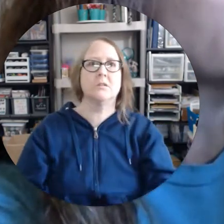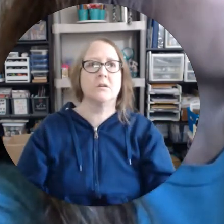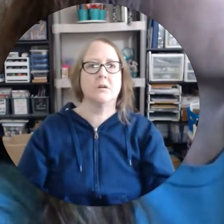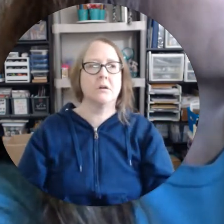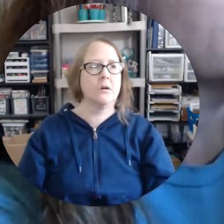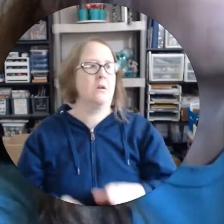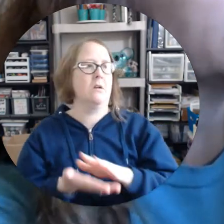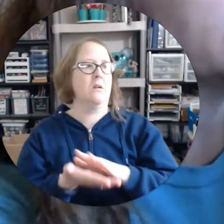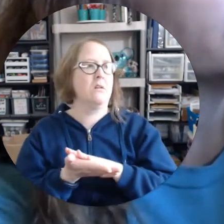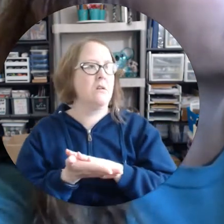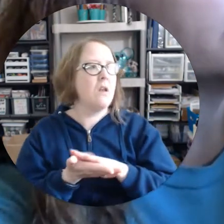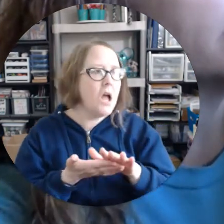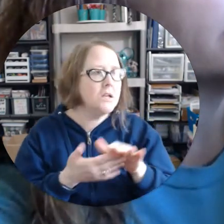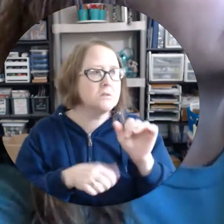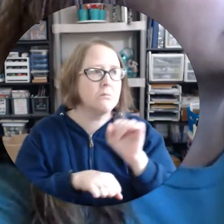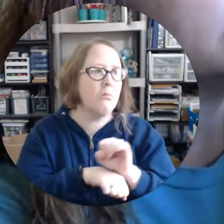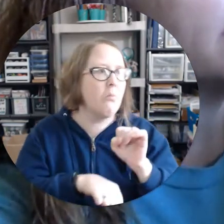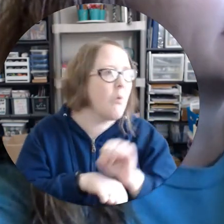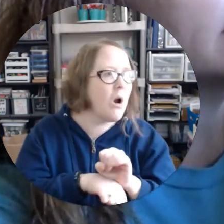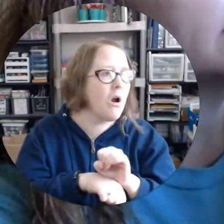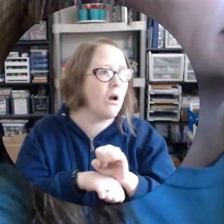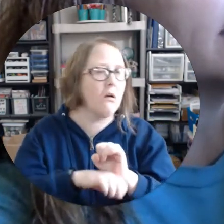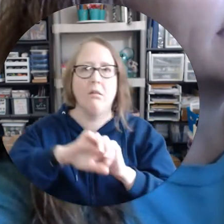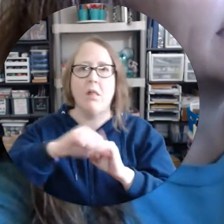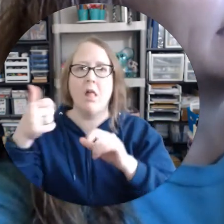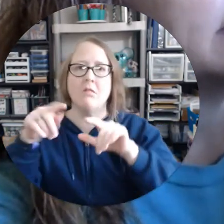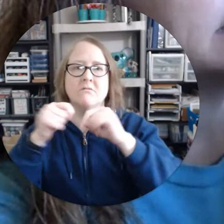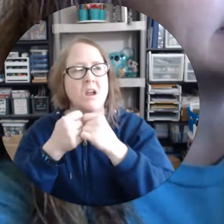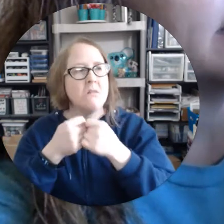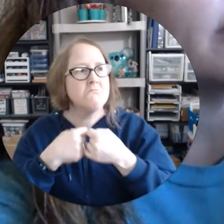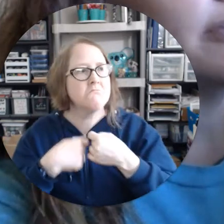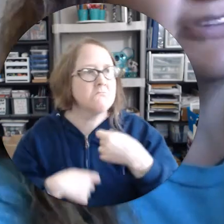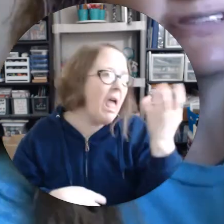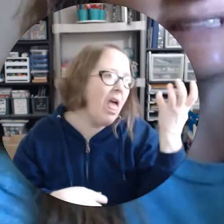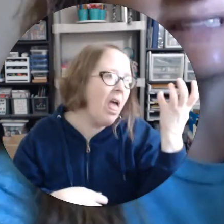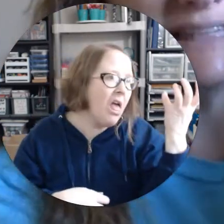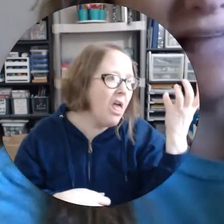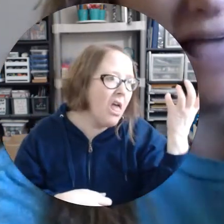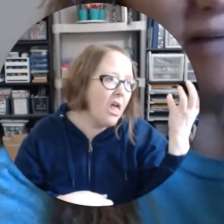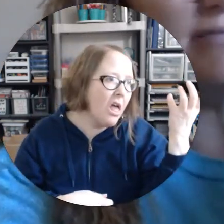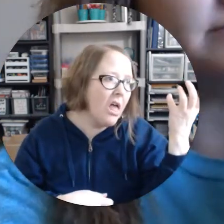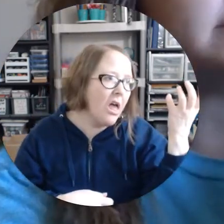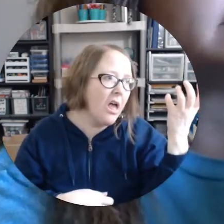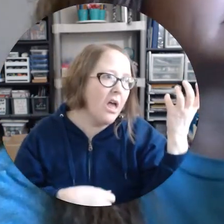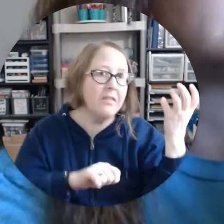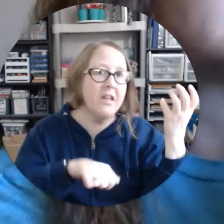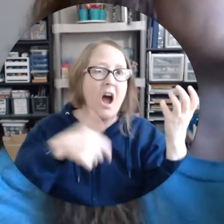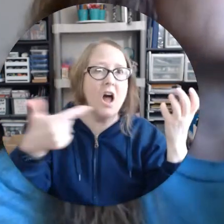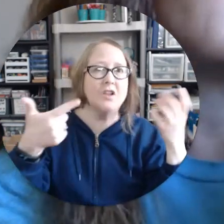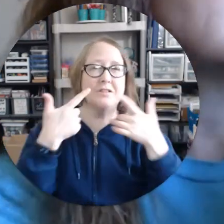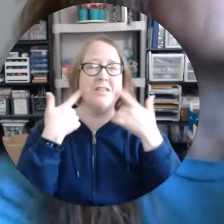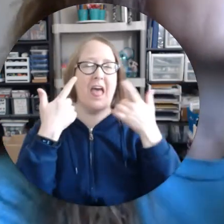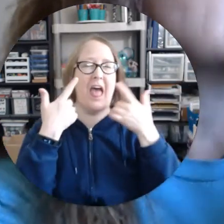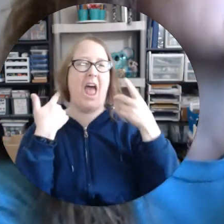"Nice work," a player from the other team yelled as the others laughed.